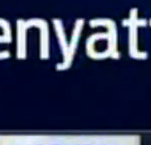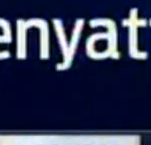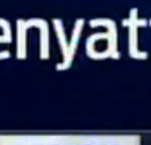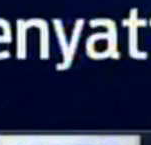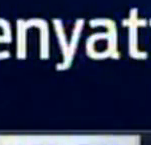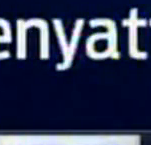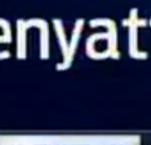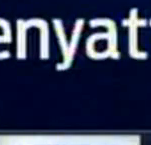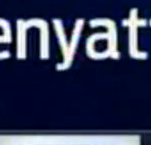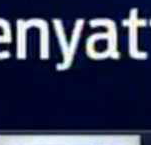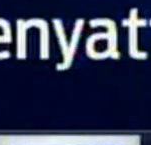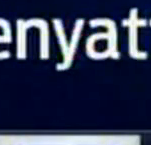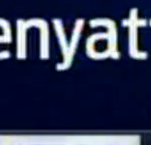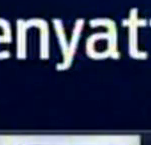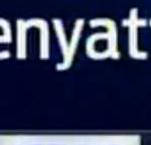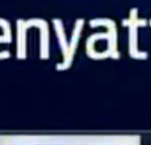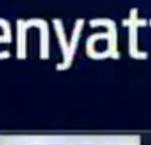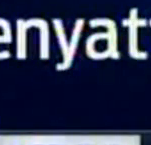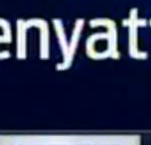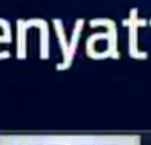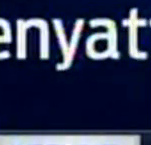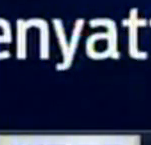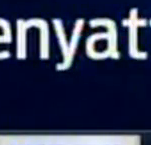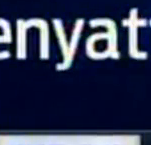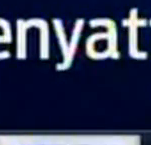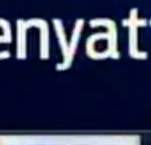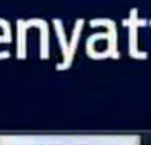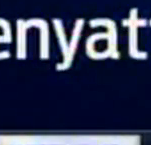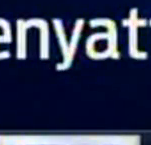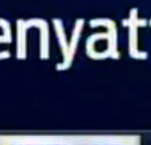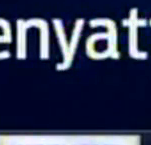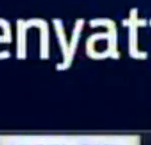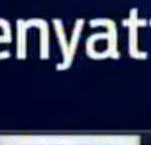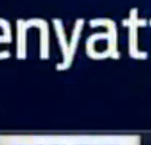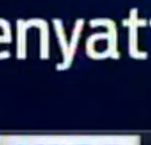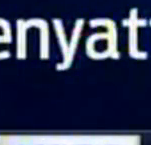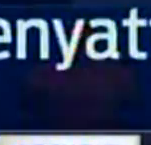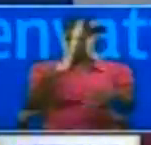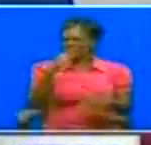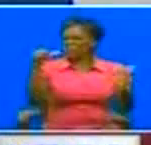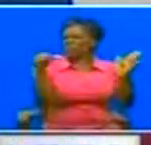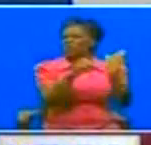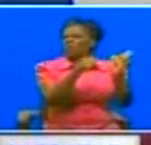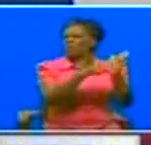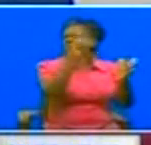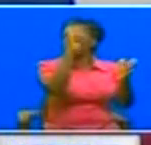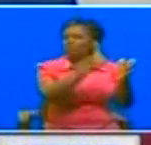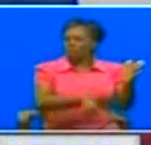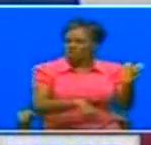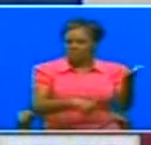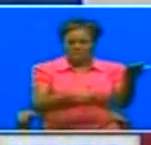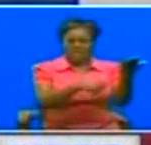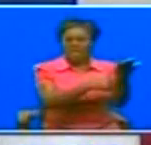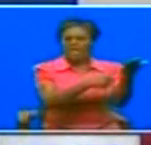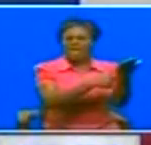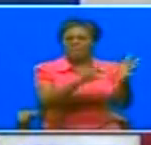have been responses, of course, when we put out these questions online, and a number of people have been saying, what is the problem with having the